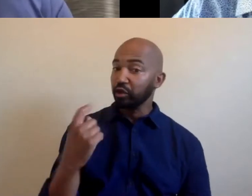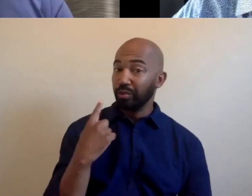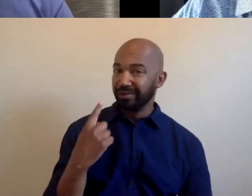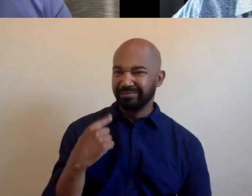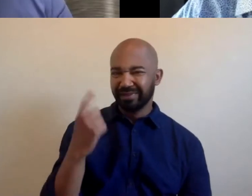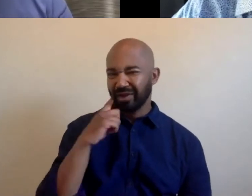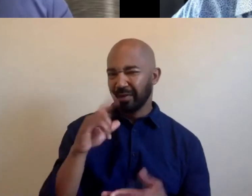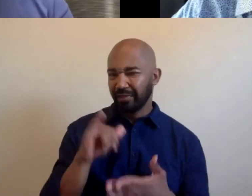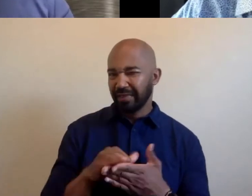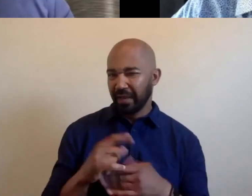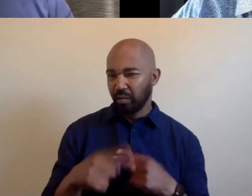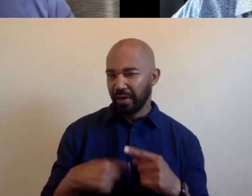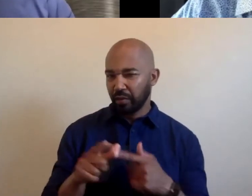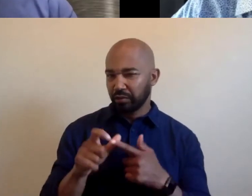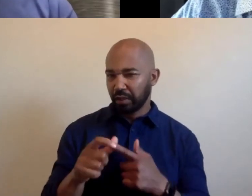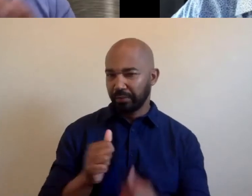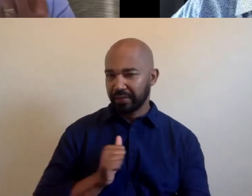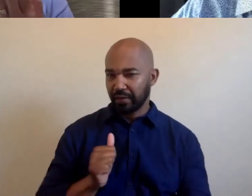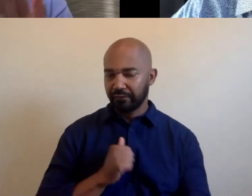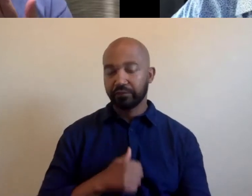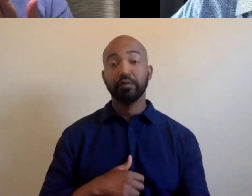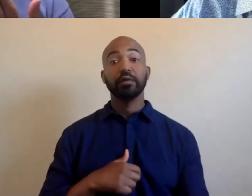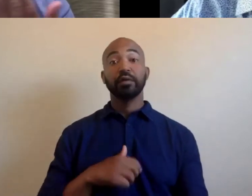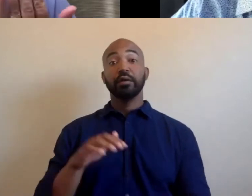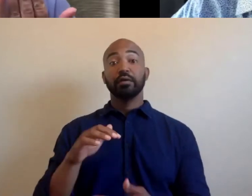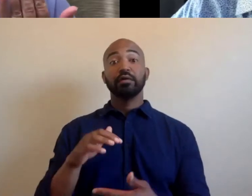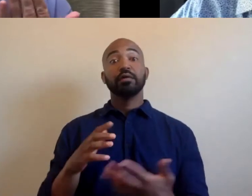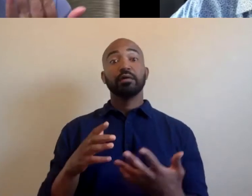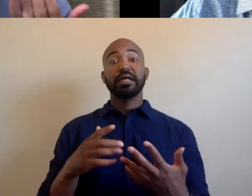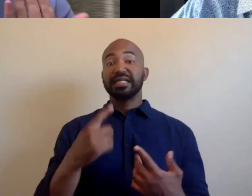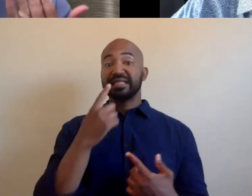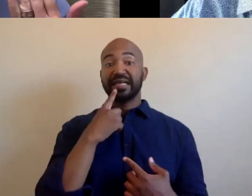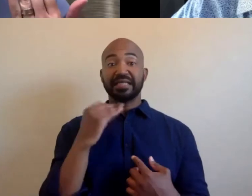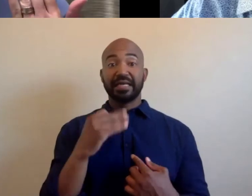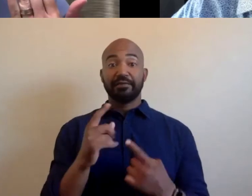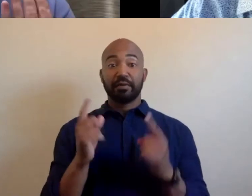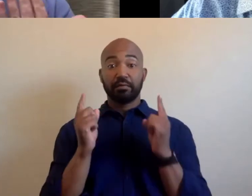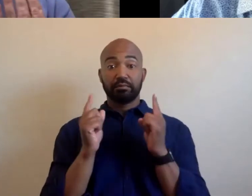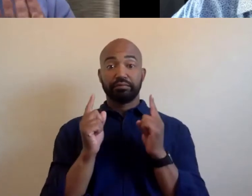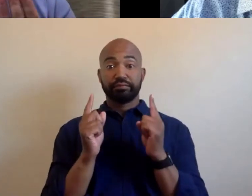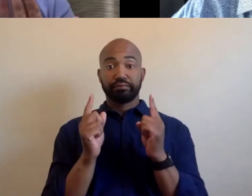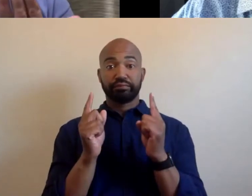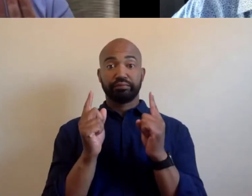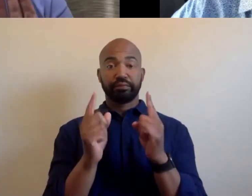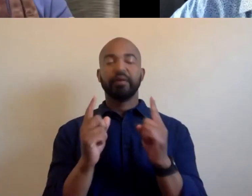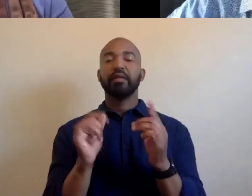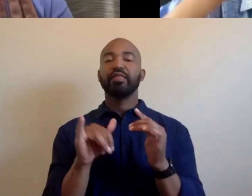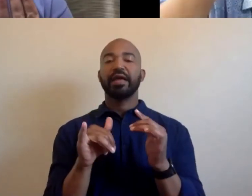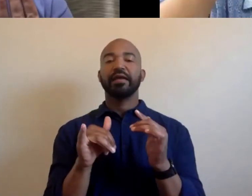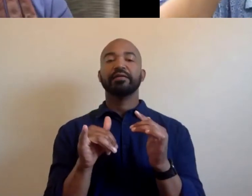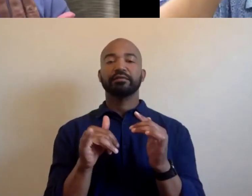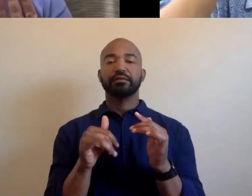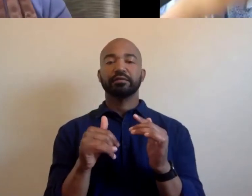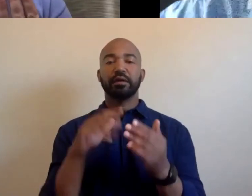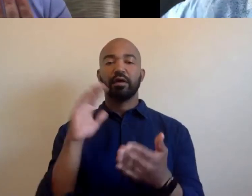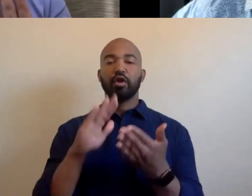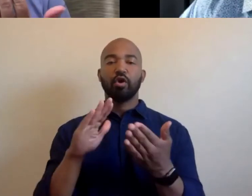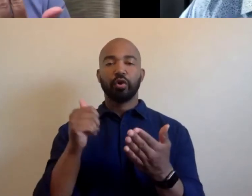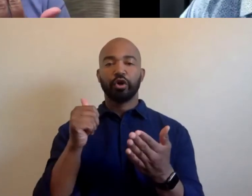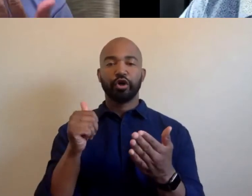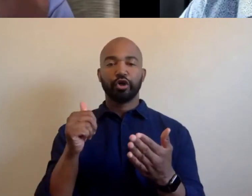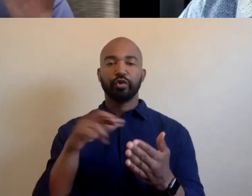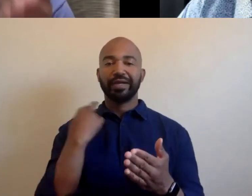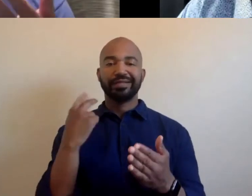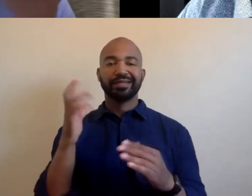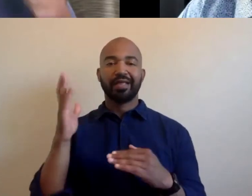There's documentation out there that says that if you're parallel with a person, that's a lower risk than if you were behind them, which makes sense